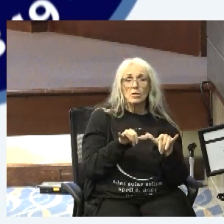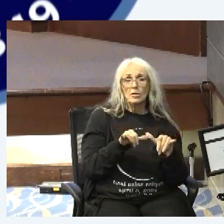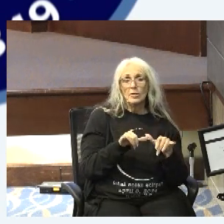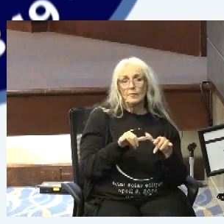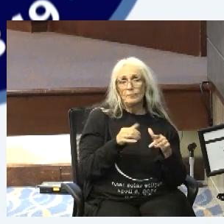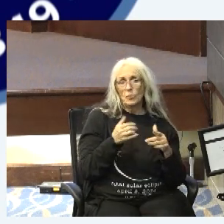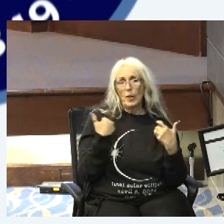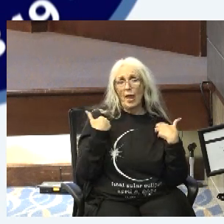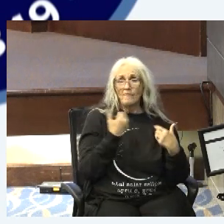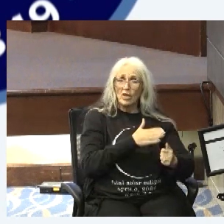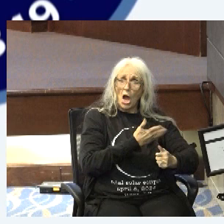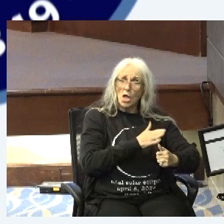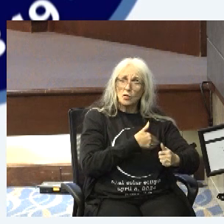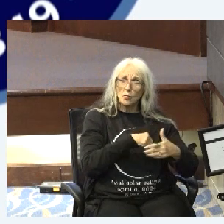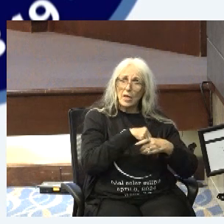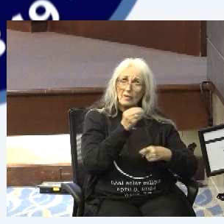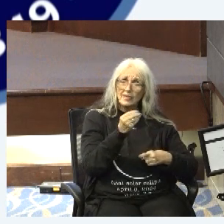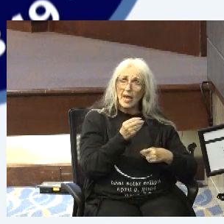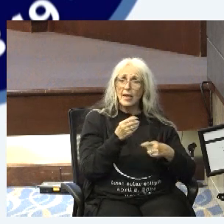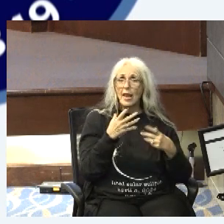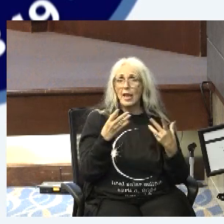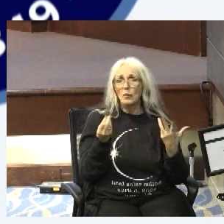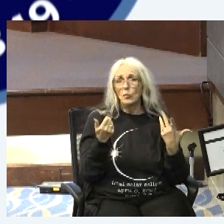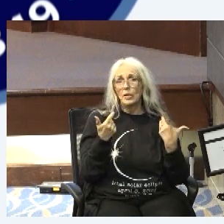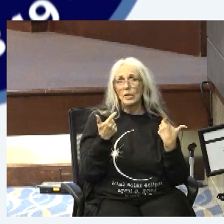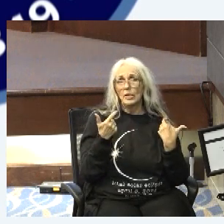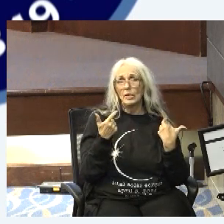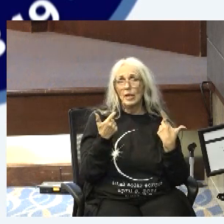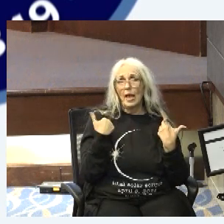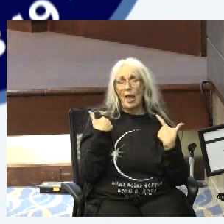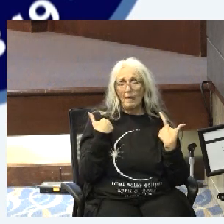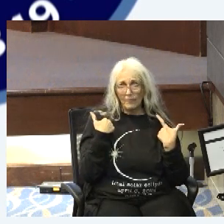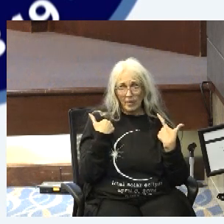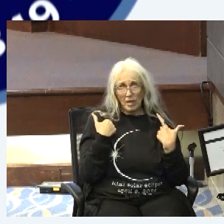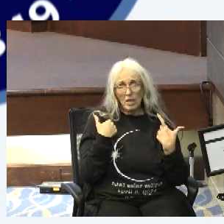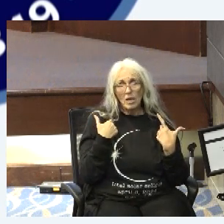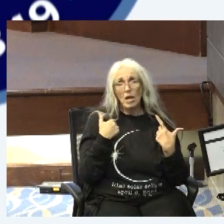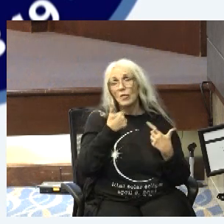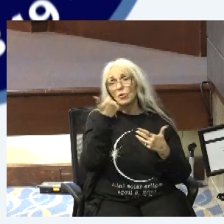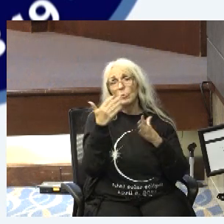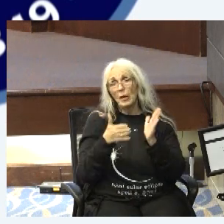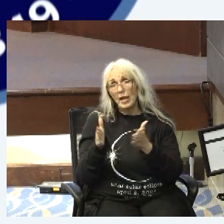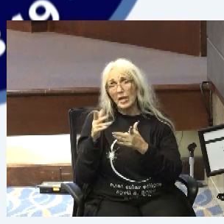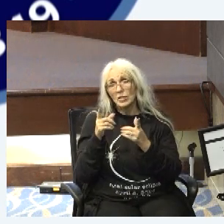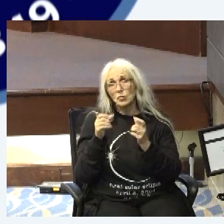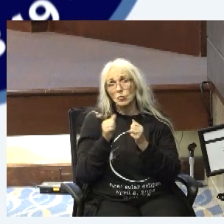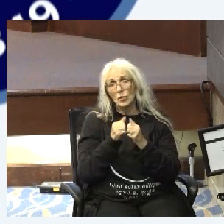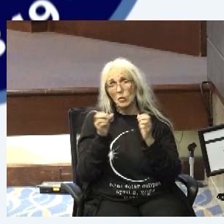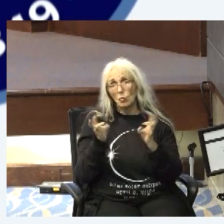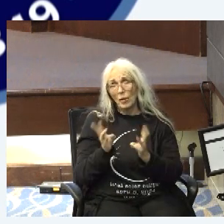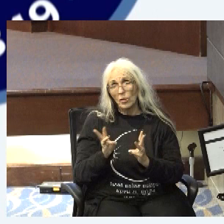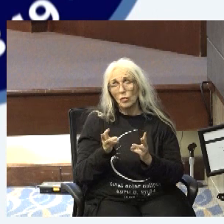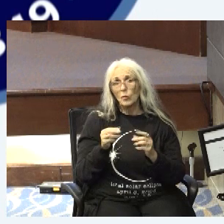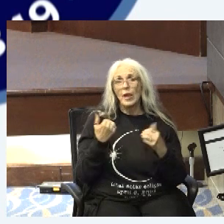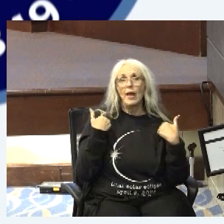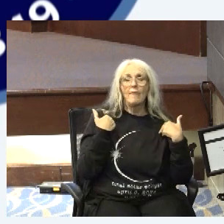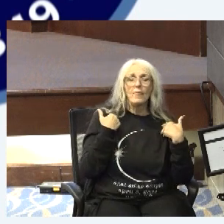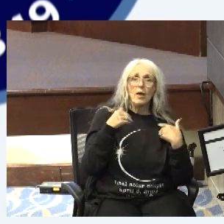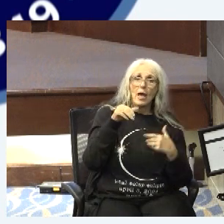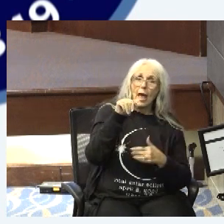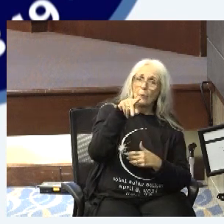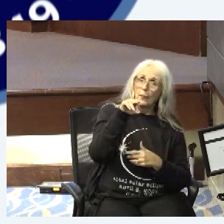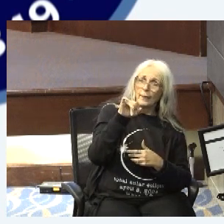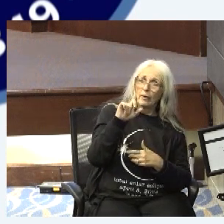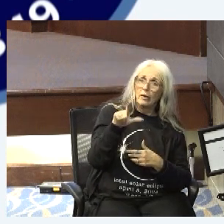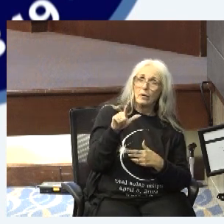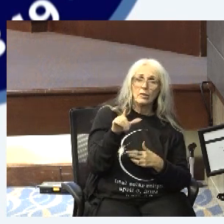weekend concerts that we'll be having, we do have contingency plans and inclement weather. We often do, every year we do concerts in April. So